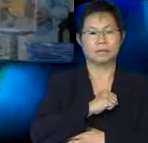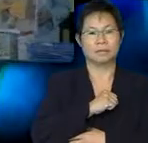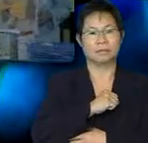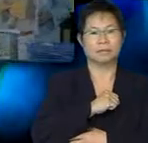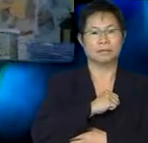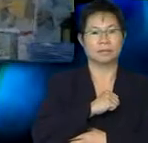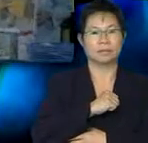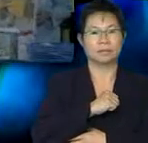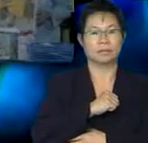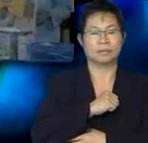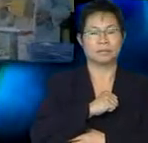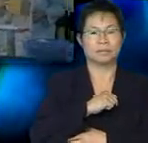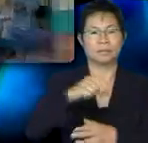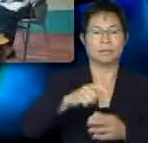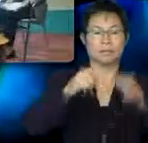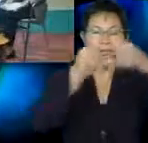hang it.